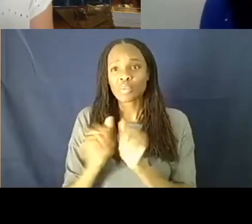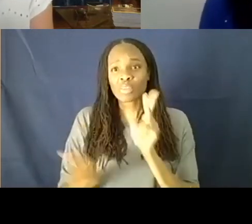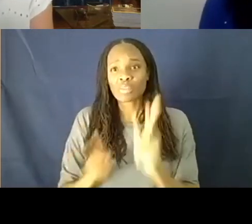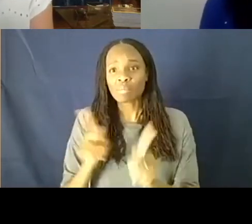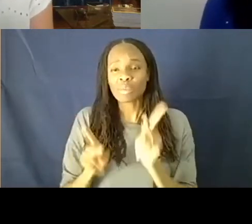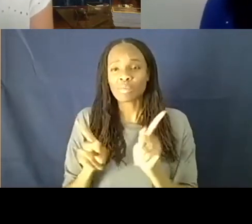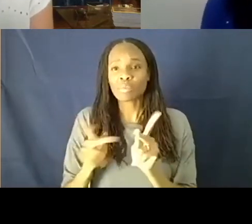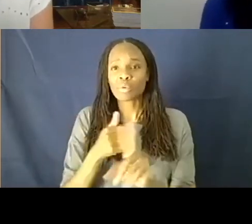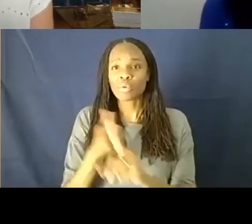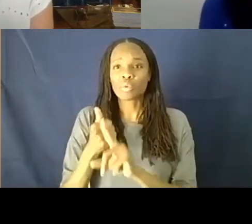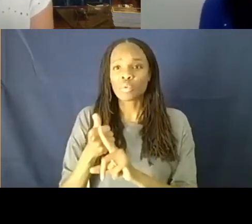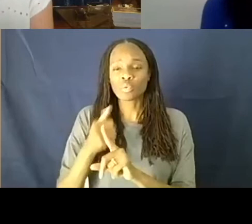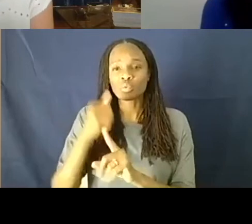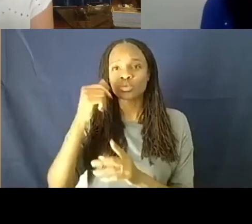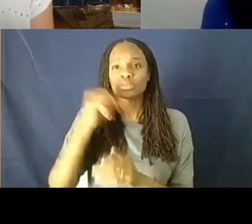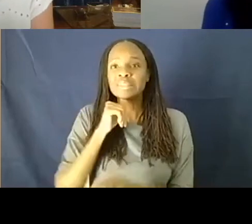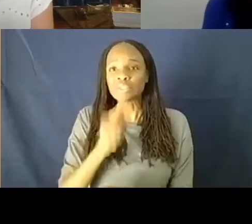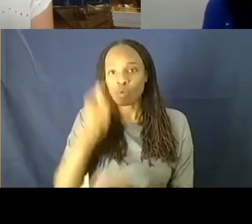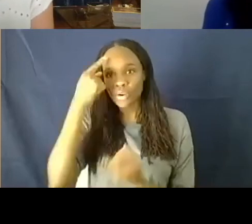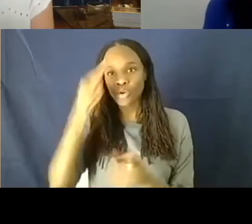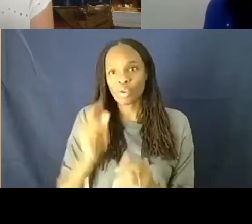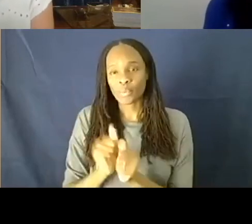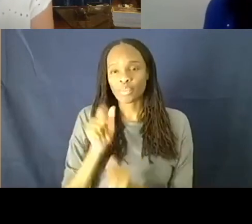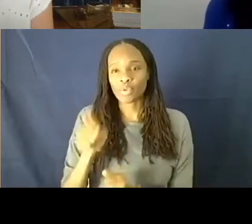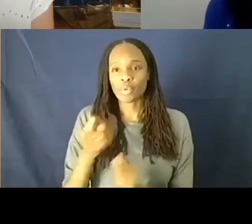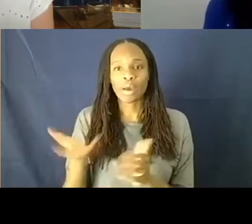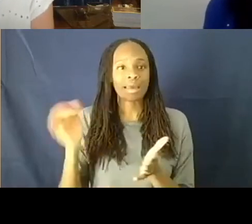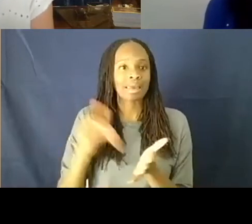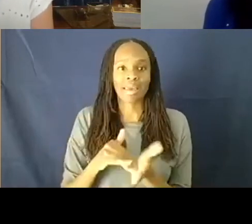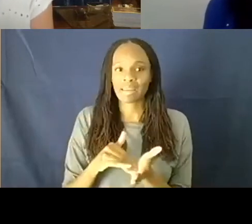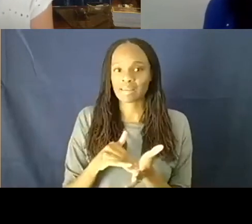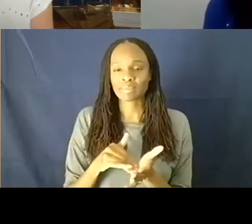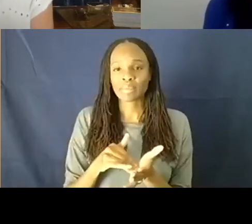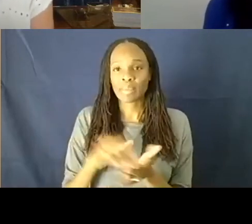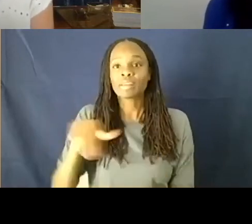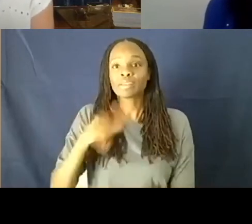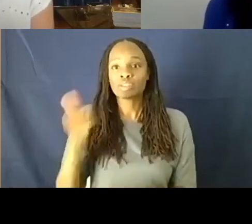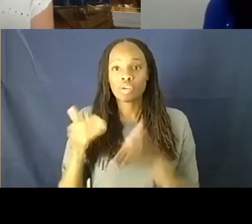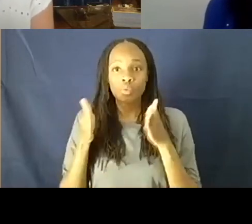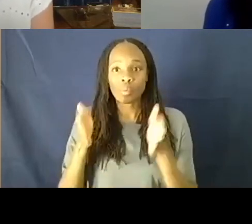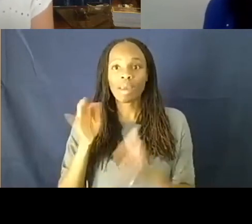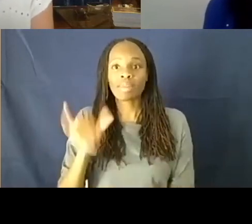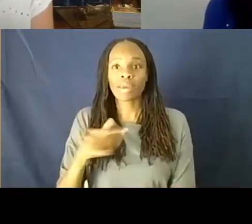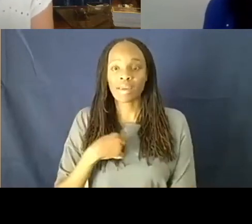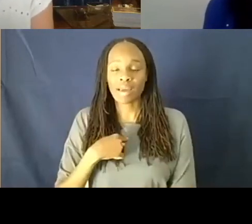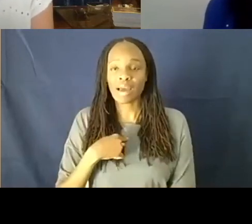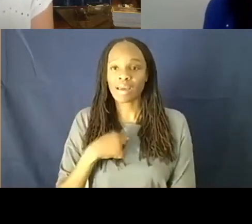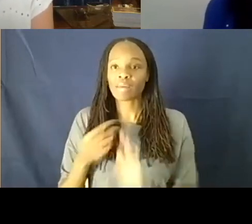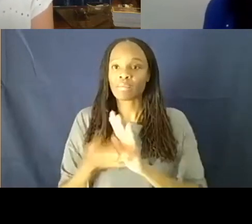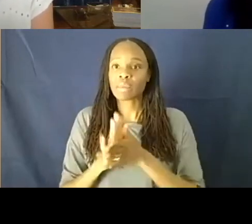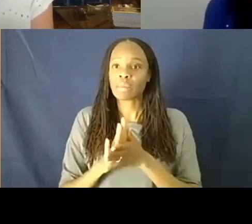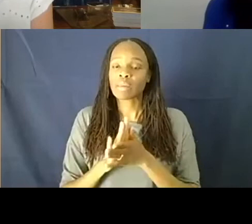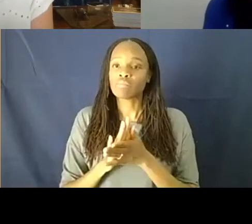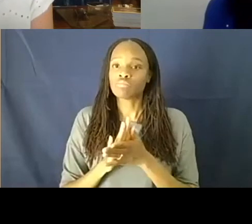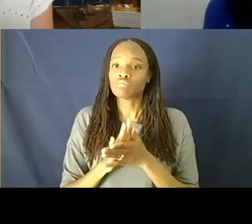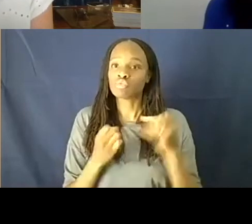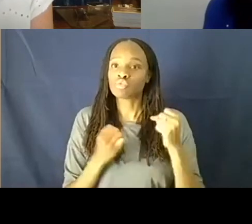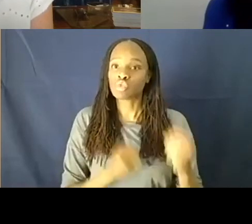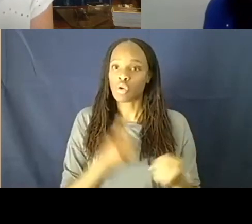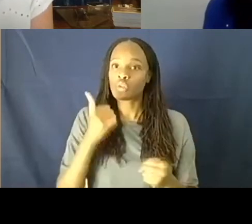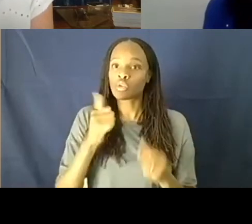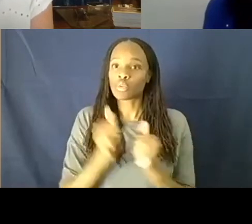with you, again, is just another way that I strengthened my